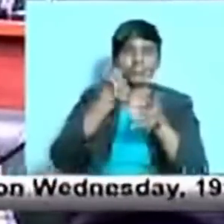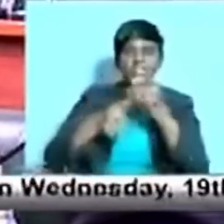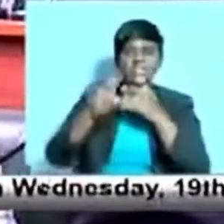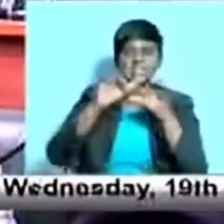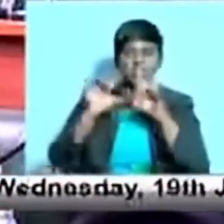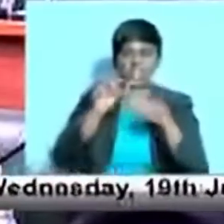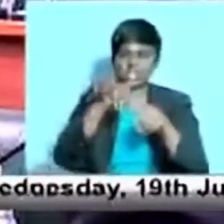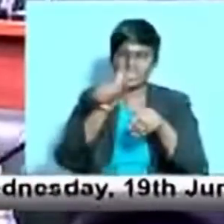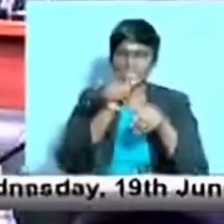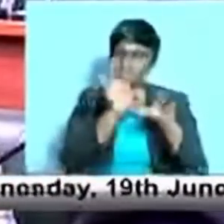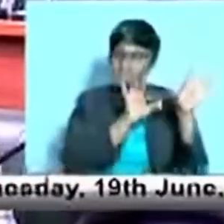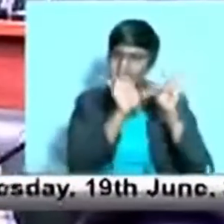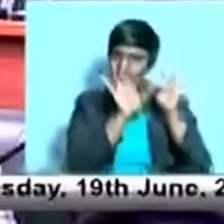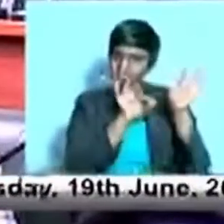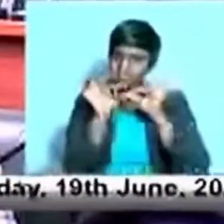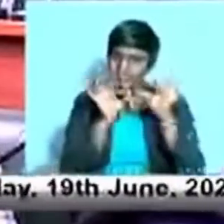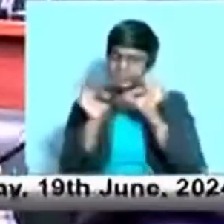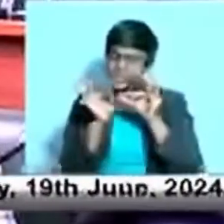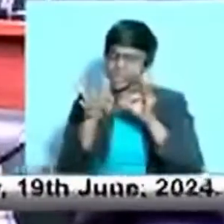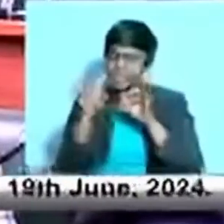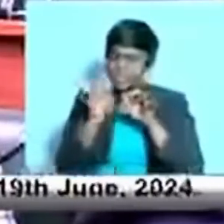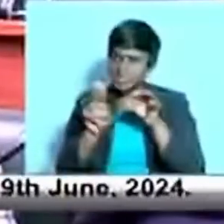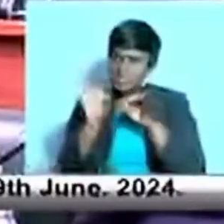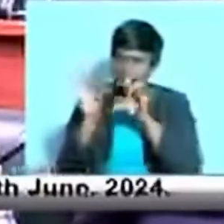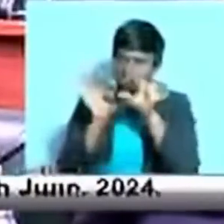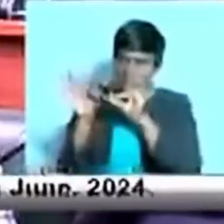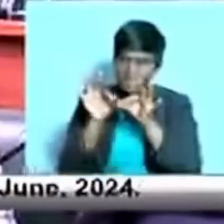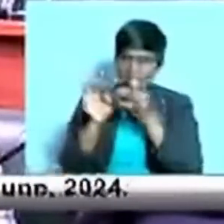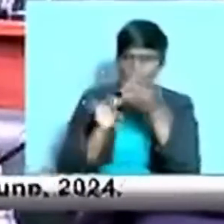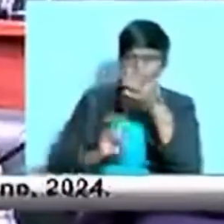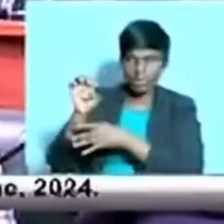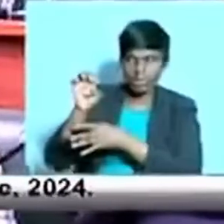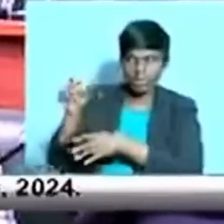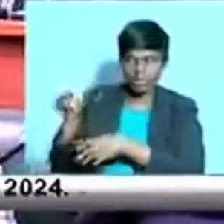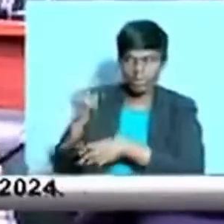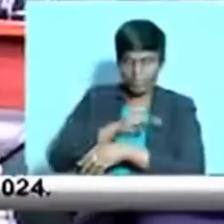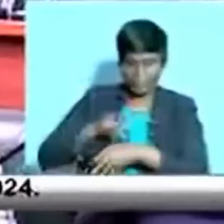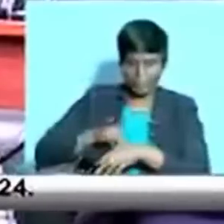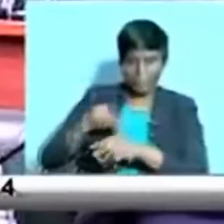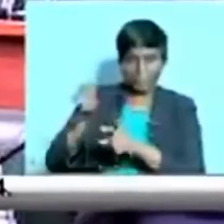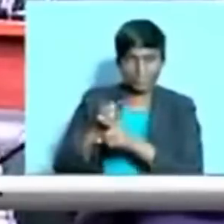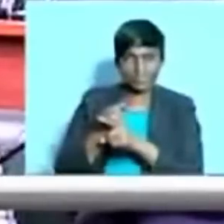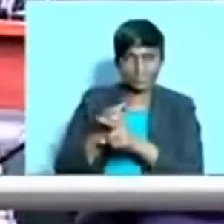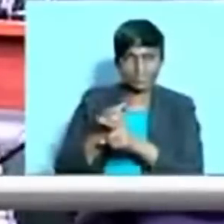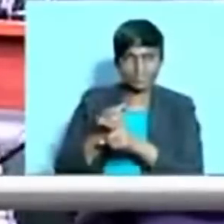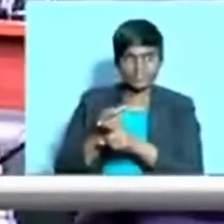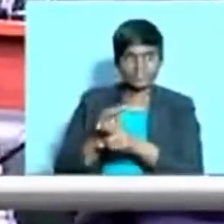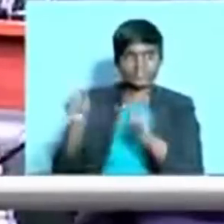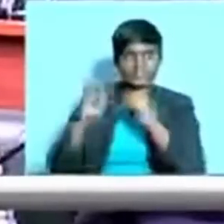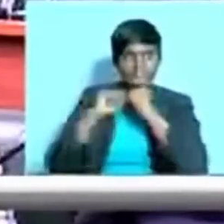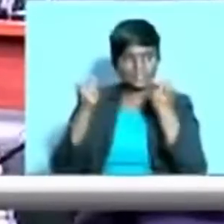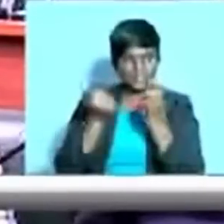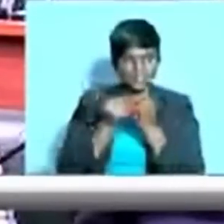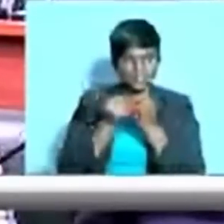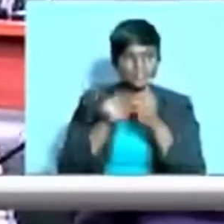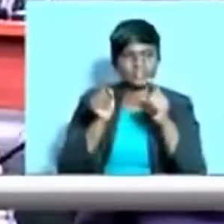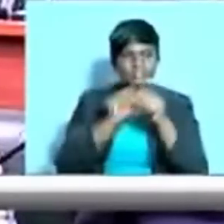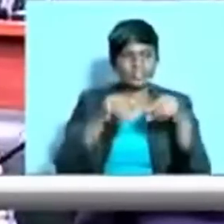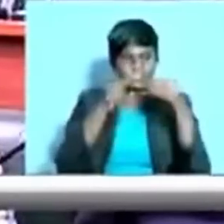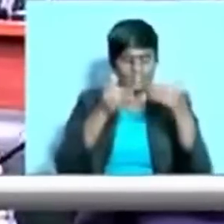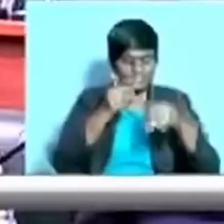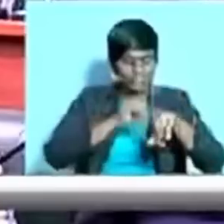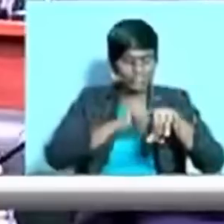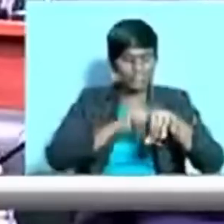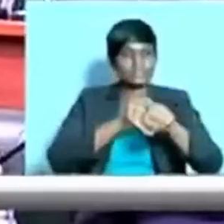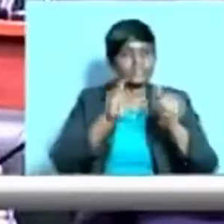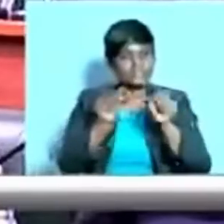they used to drop those executive members from on delegation to give a chance